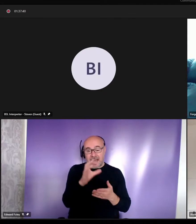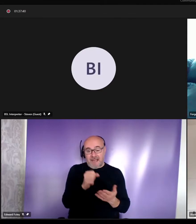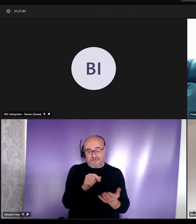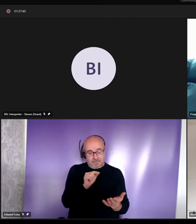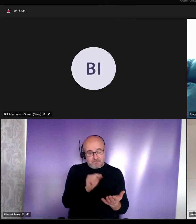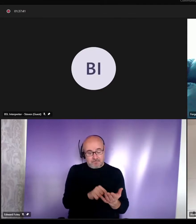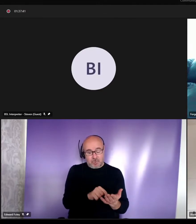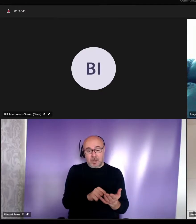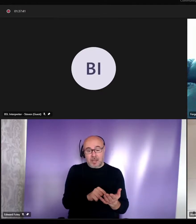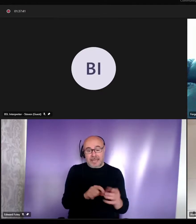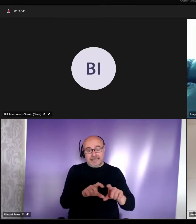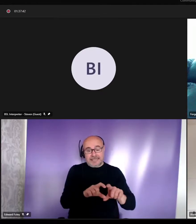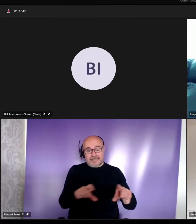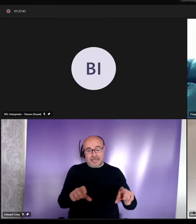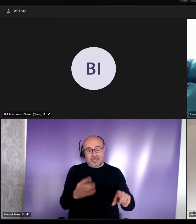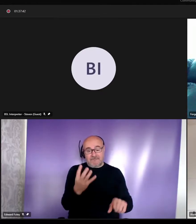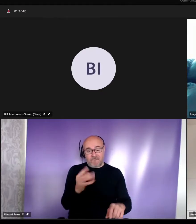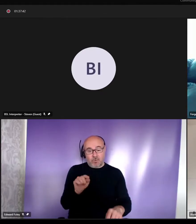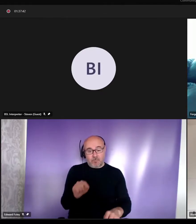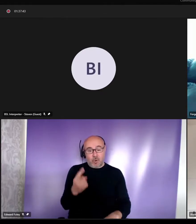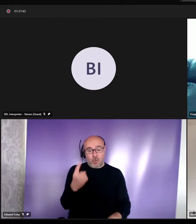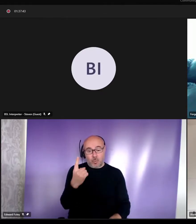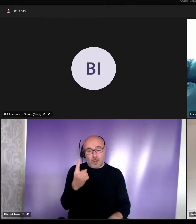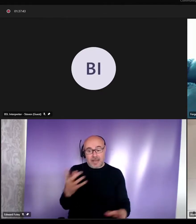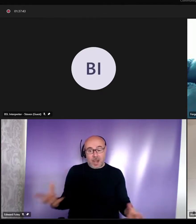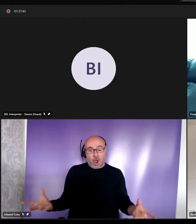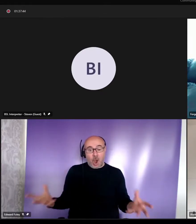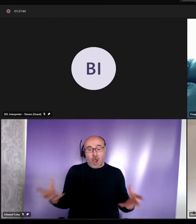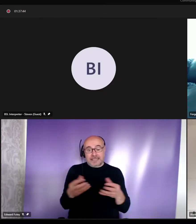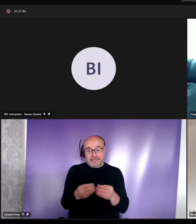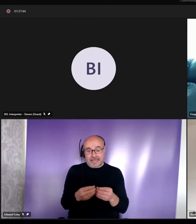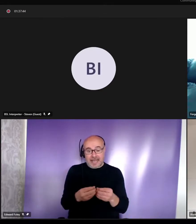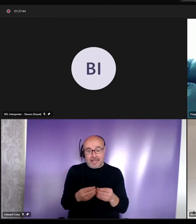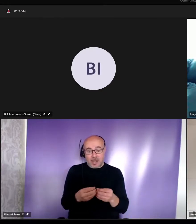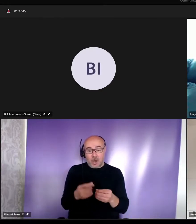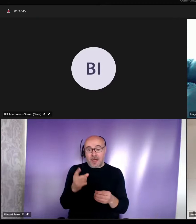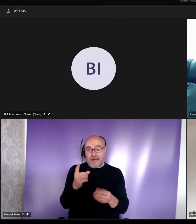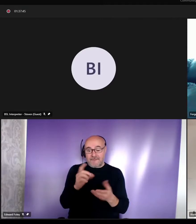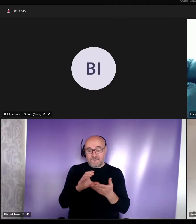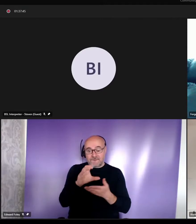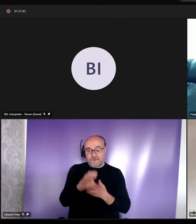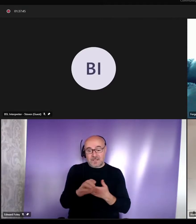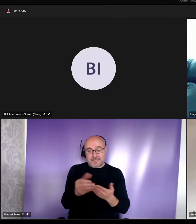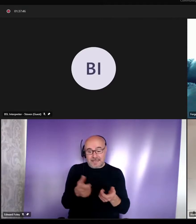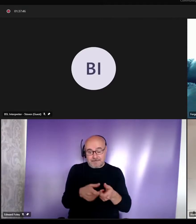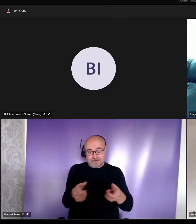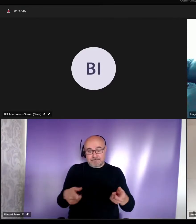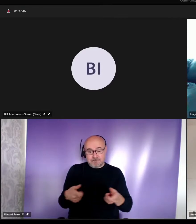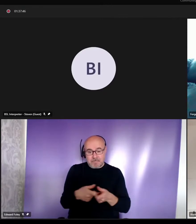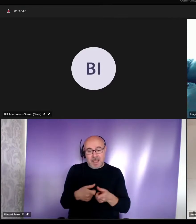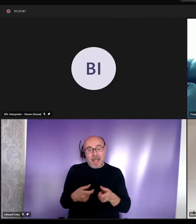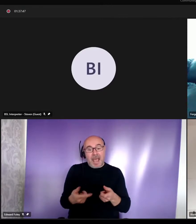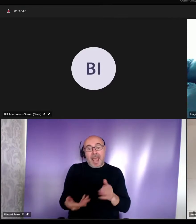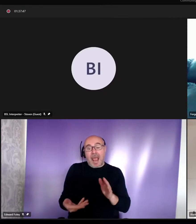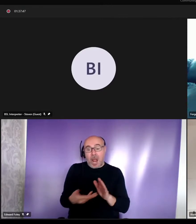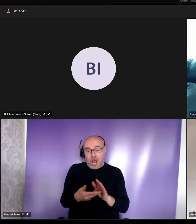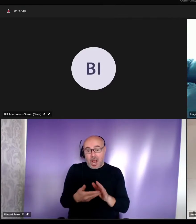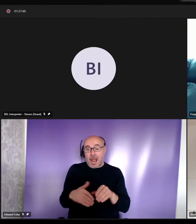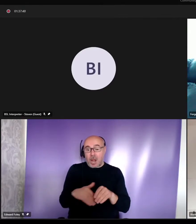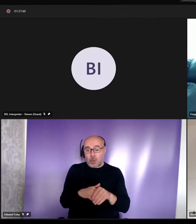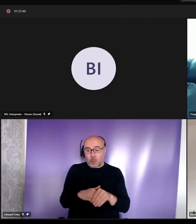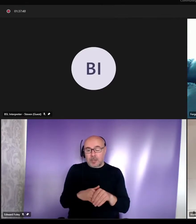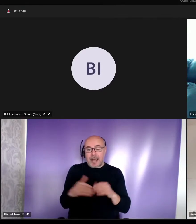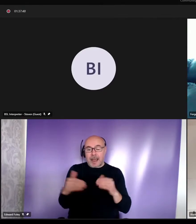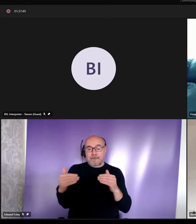report, and the entire funding package, including the match funding, is set out for you in section 4.8 of your